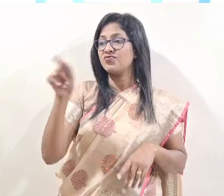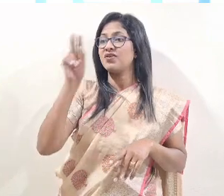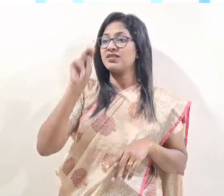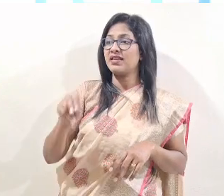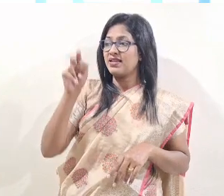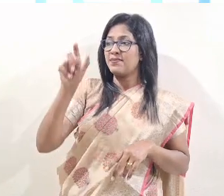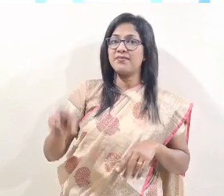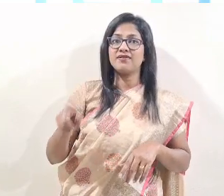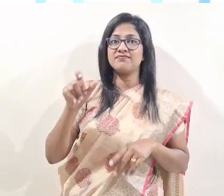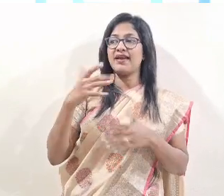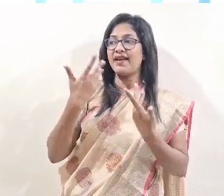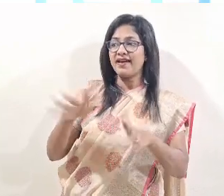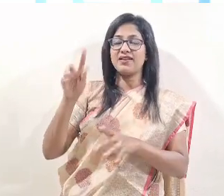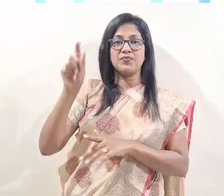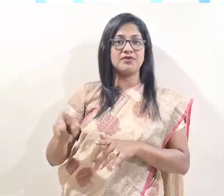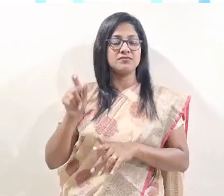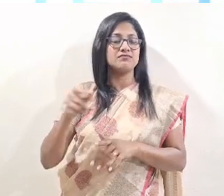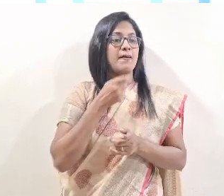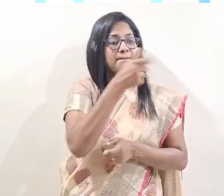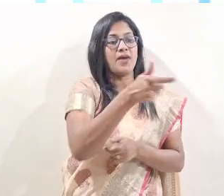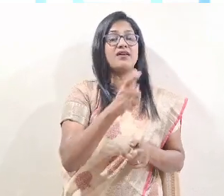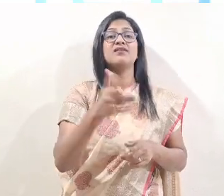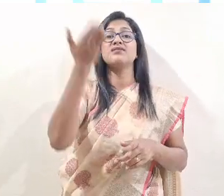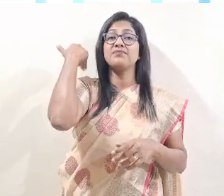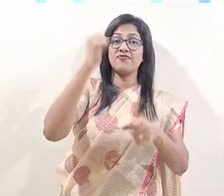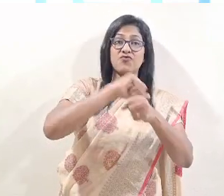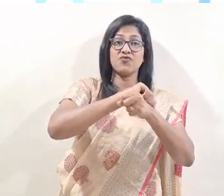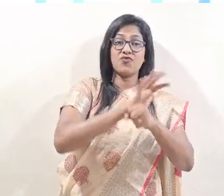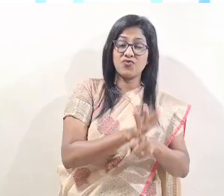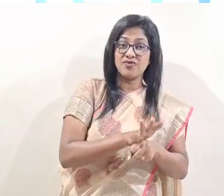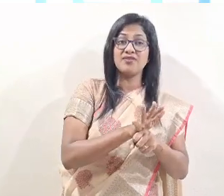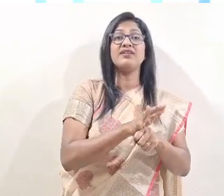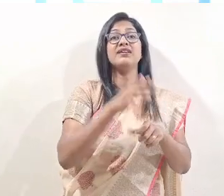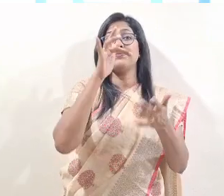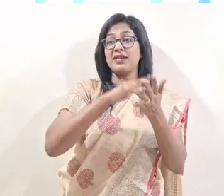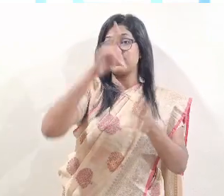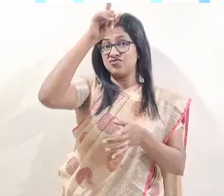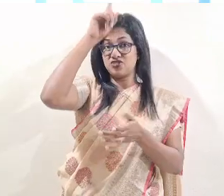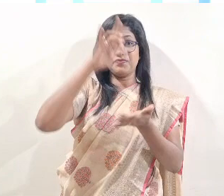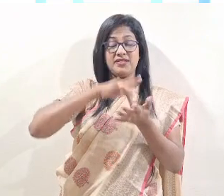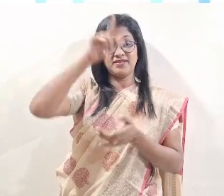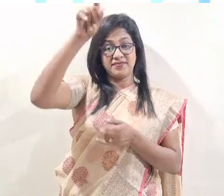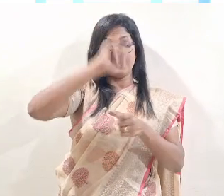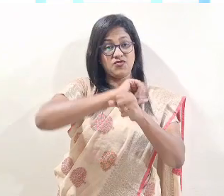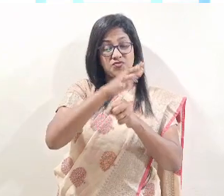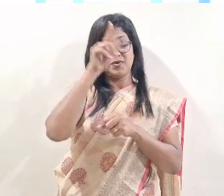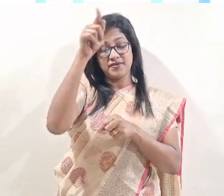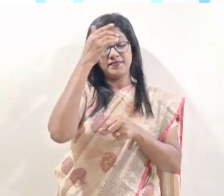it. In the pandemic, the case of the pandemic in Germany,